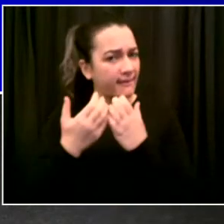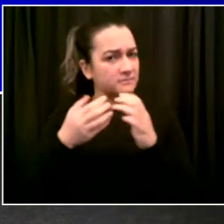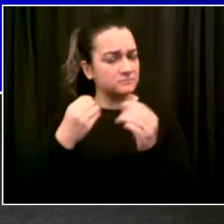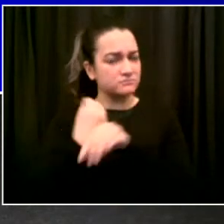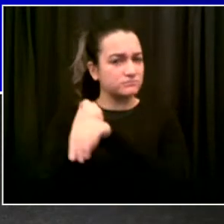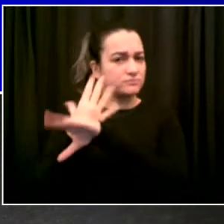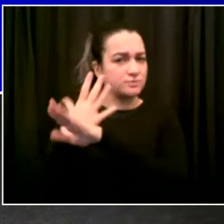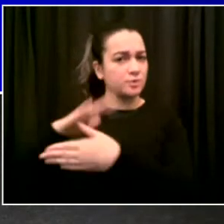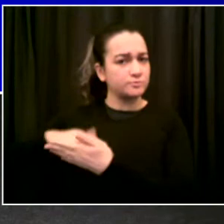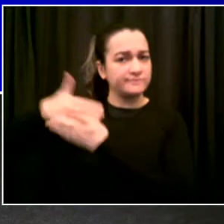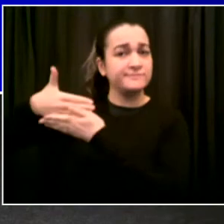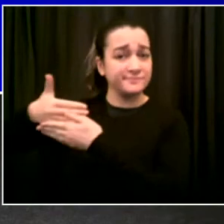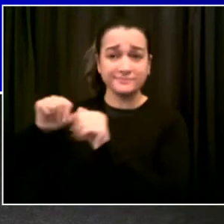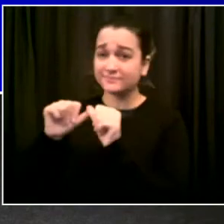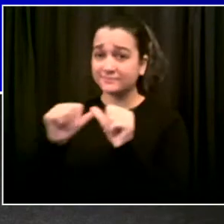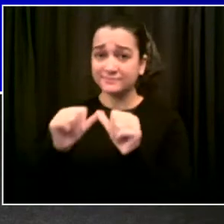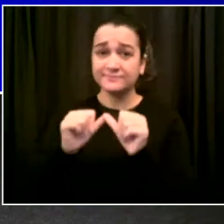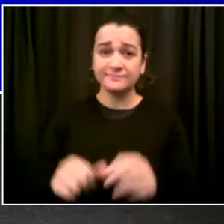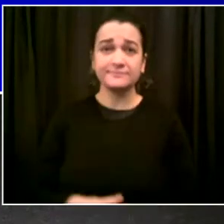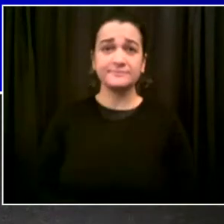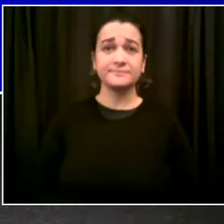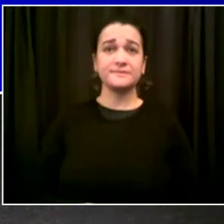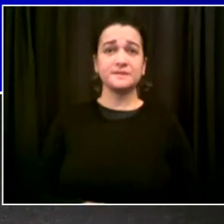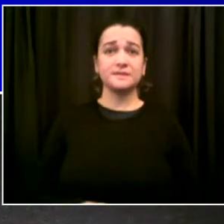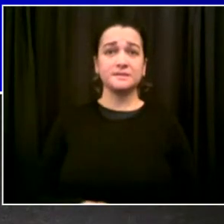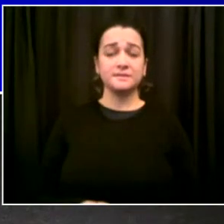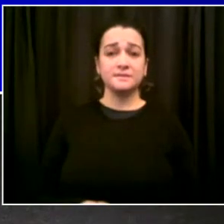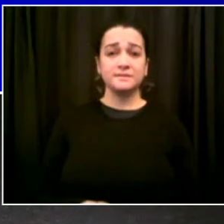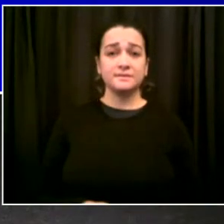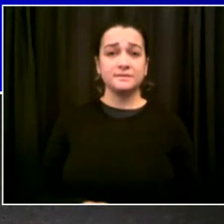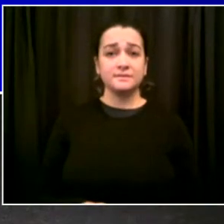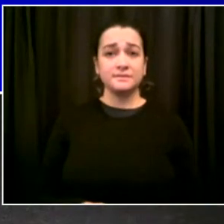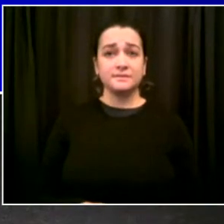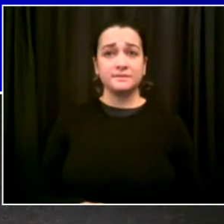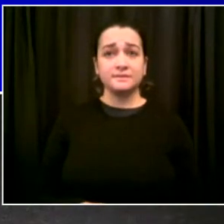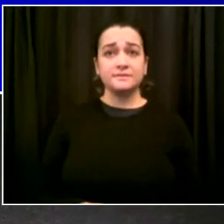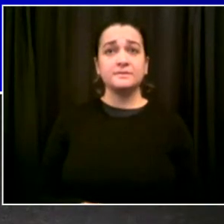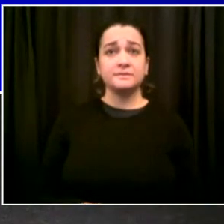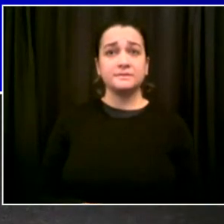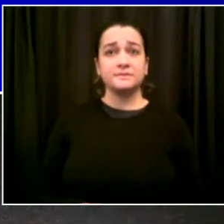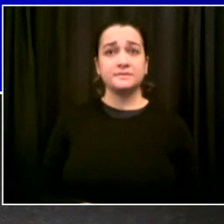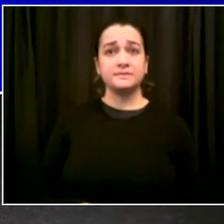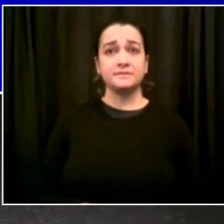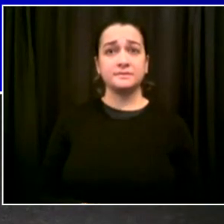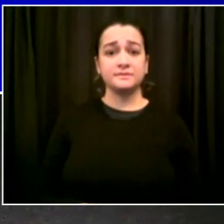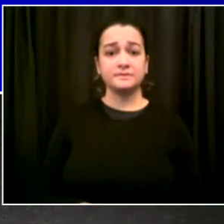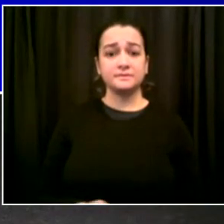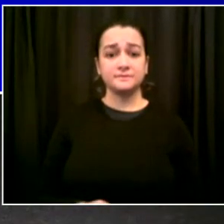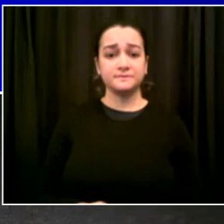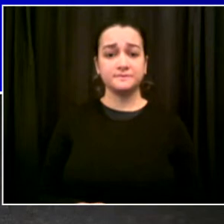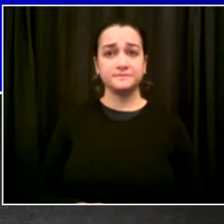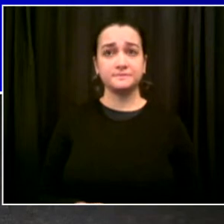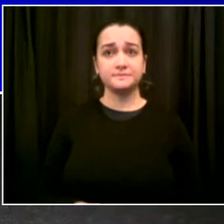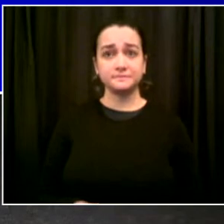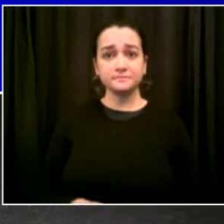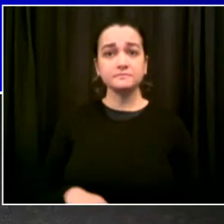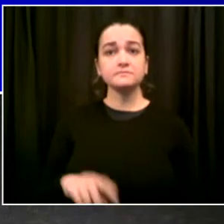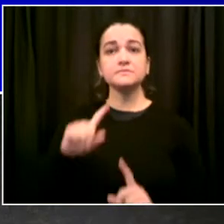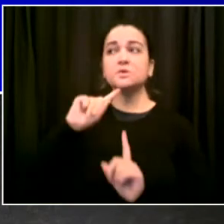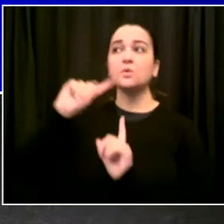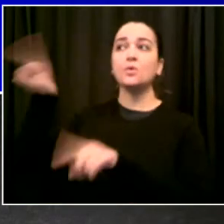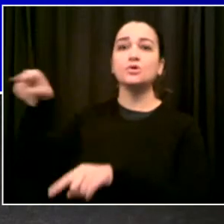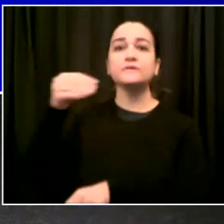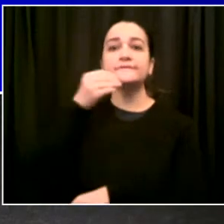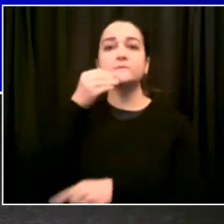programs for the community, those will be canceled when school is canceled. So they will not be up today or tomorrow. Learning Bridges, the child care program, will not be up